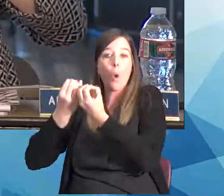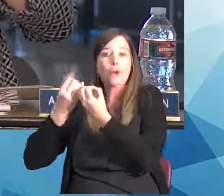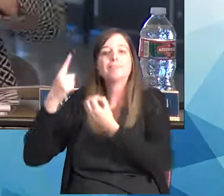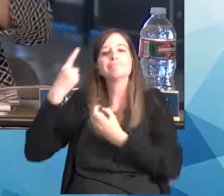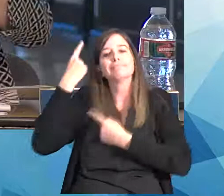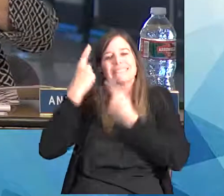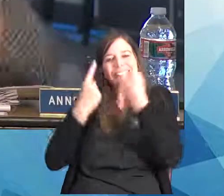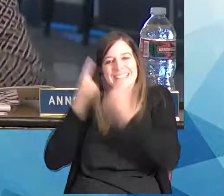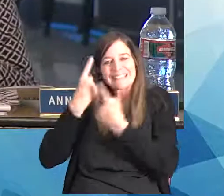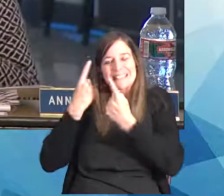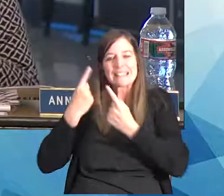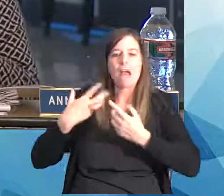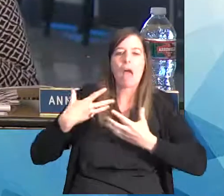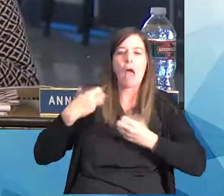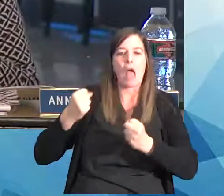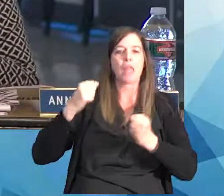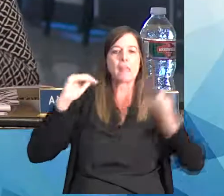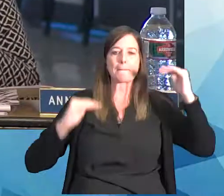of expenditures,